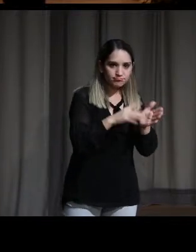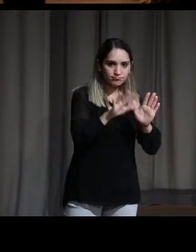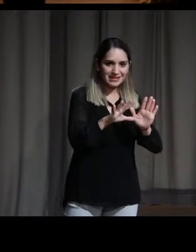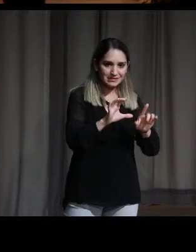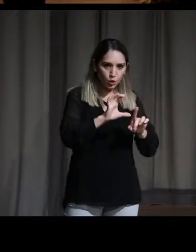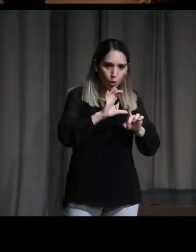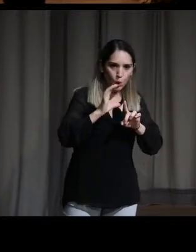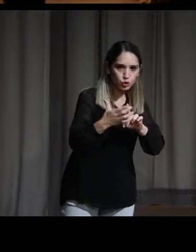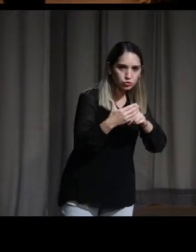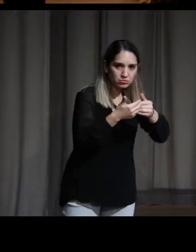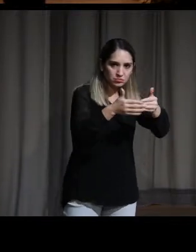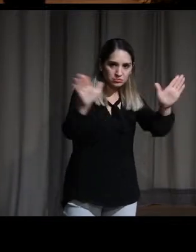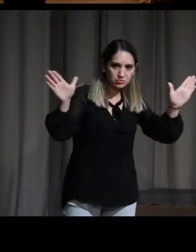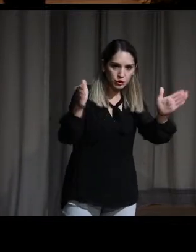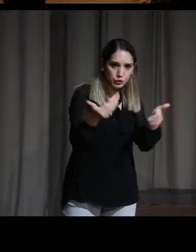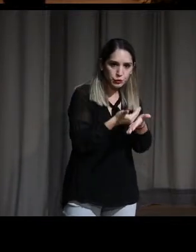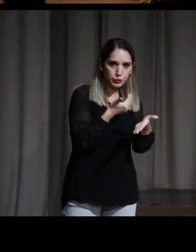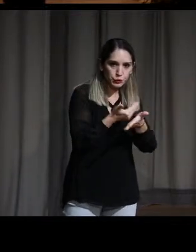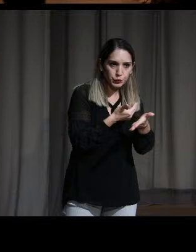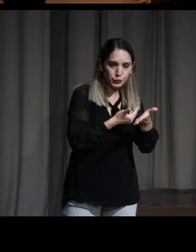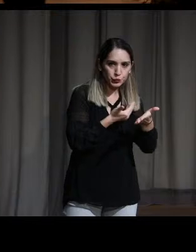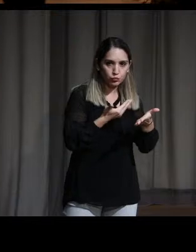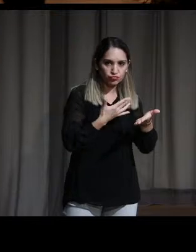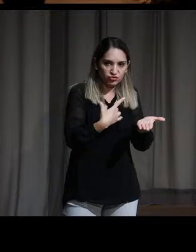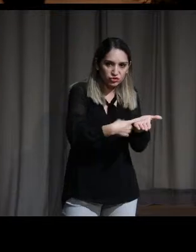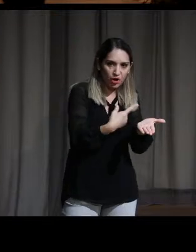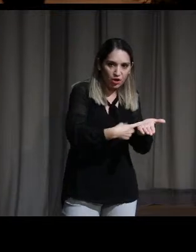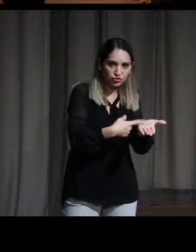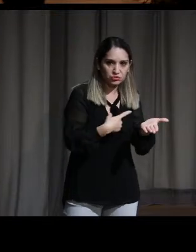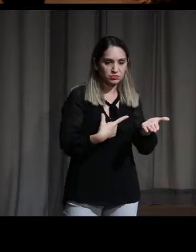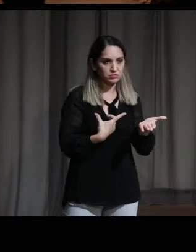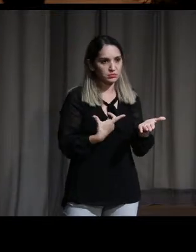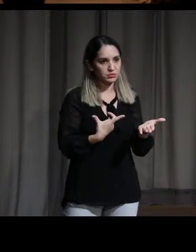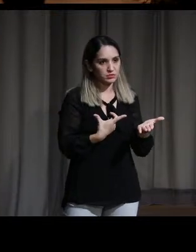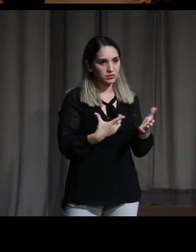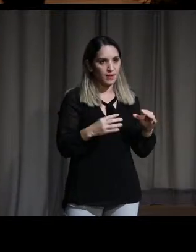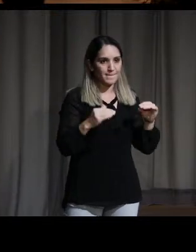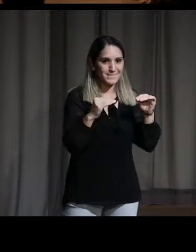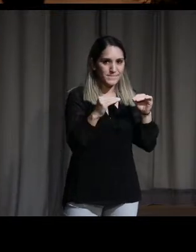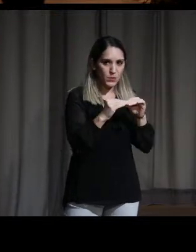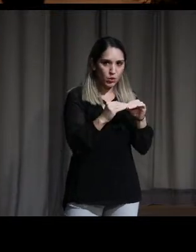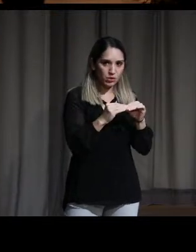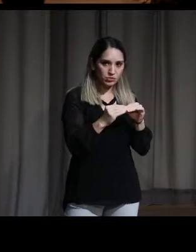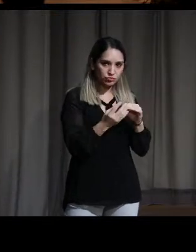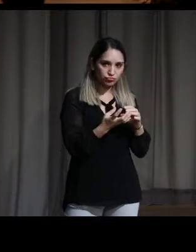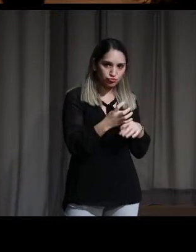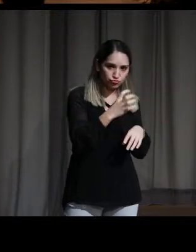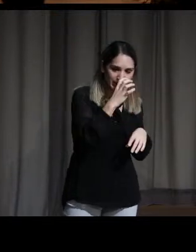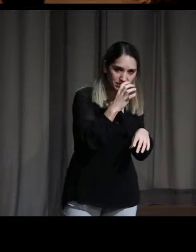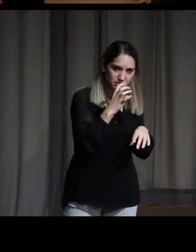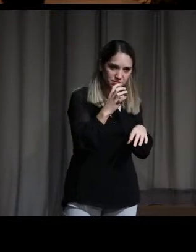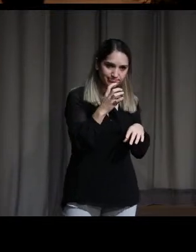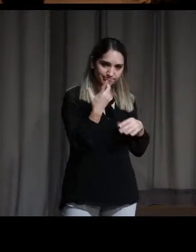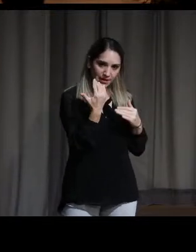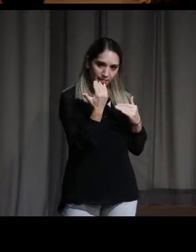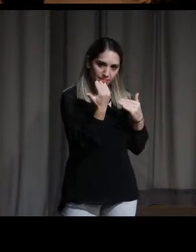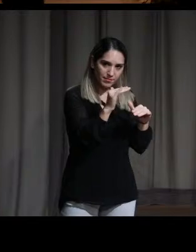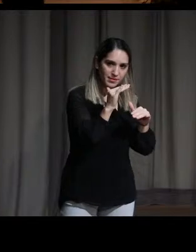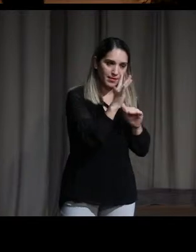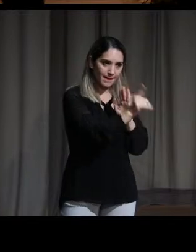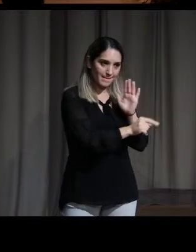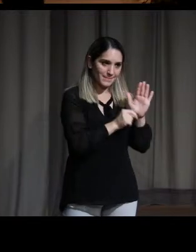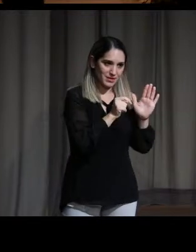folks agree, opens a kind of particularly, perhaps the most restrictive period in terms of the ability of artists to kind of push at that line